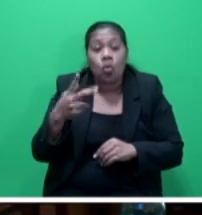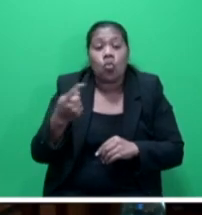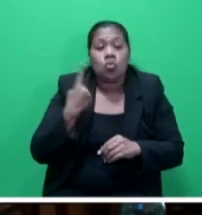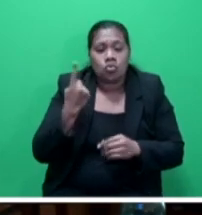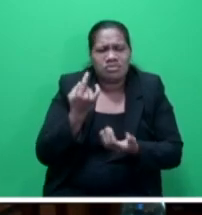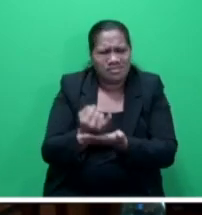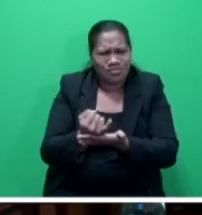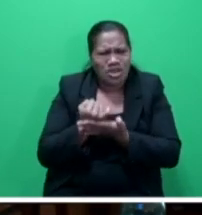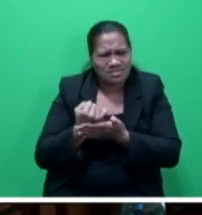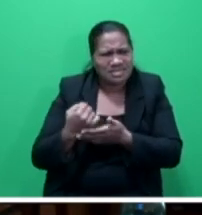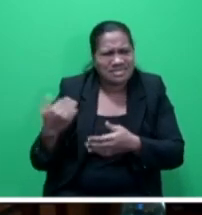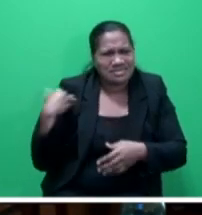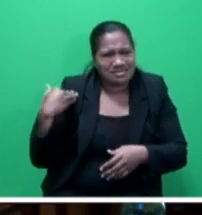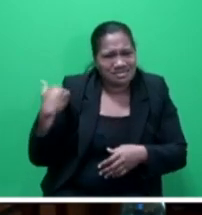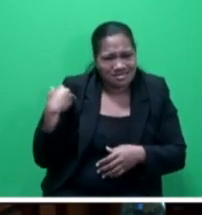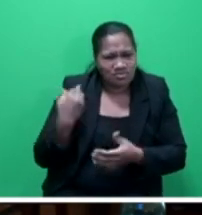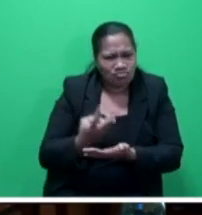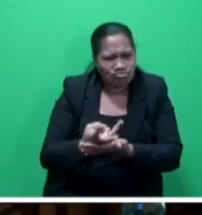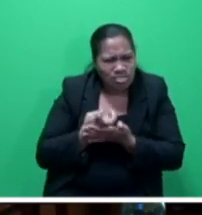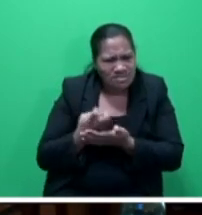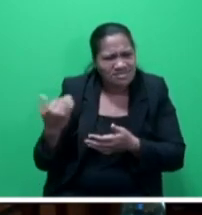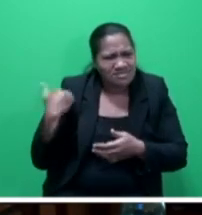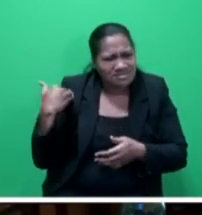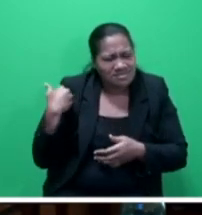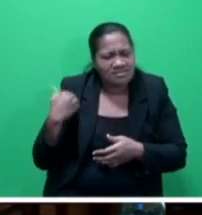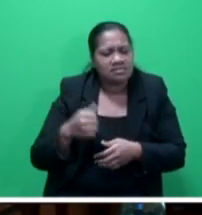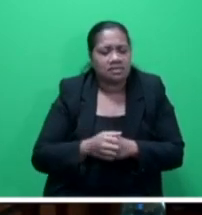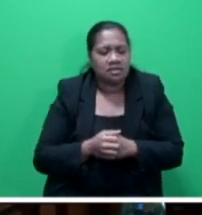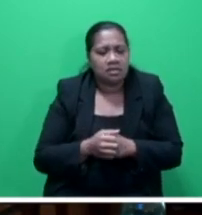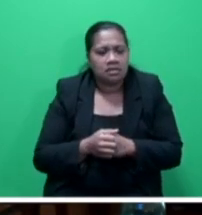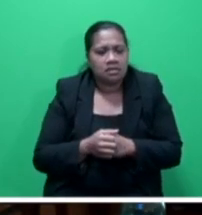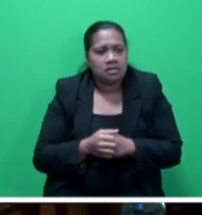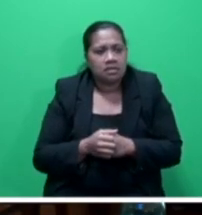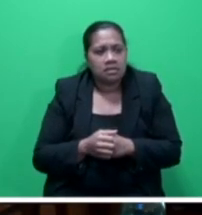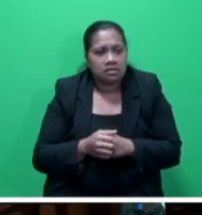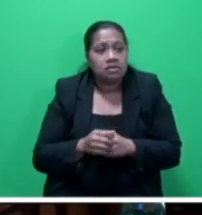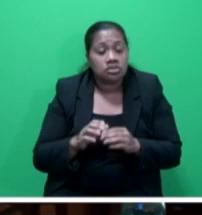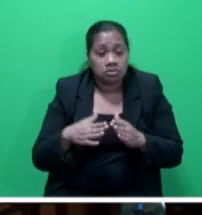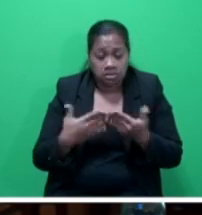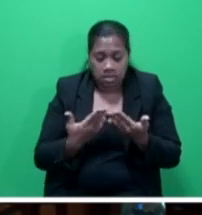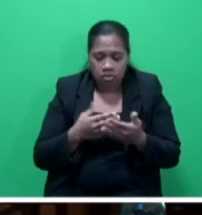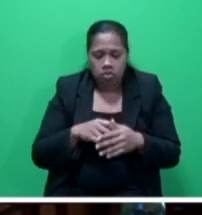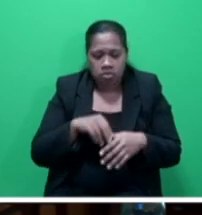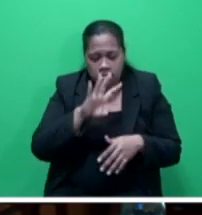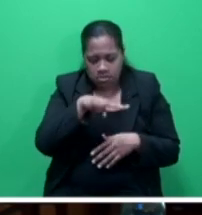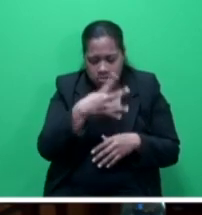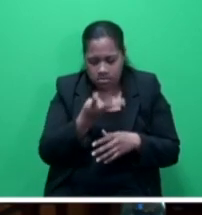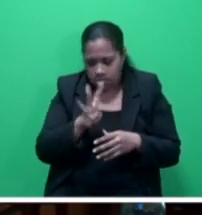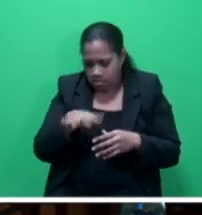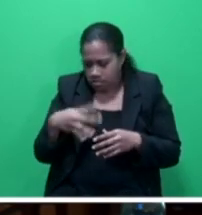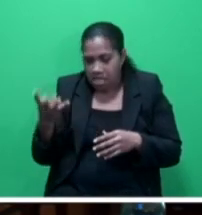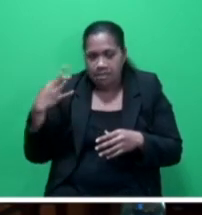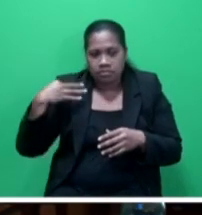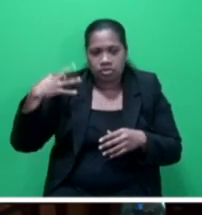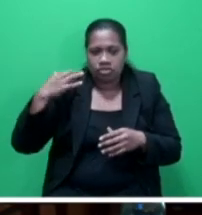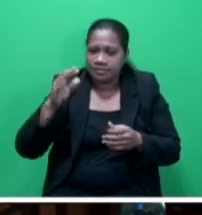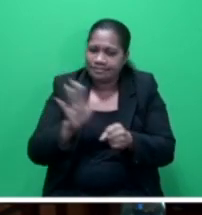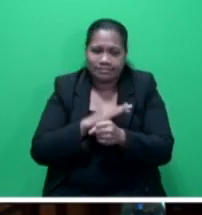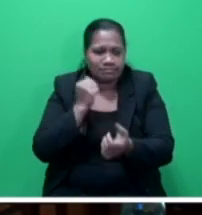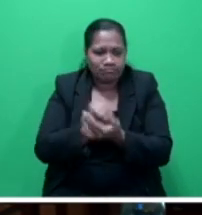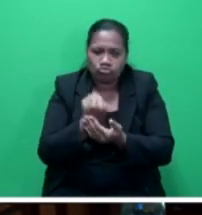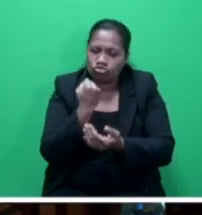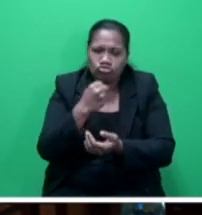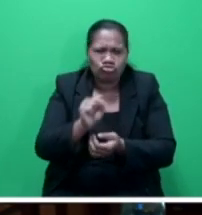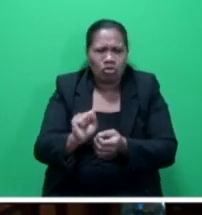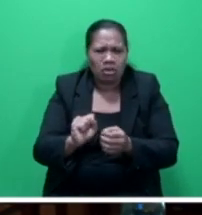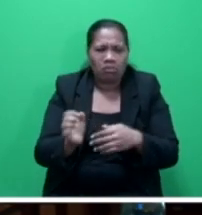affected, and both institutions are thoroughly screening the applications to ensure that there is no misuse